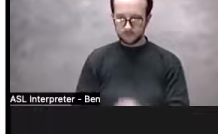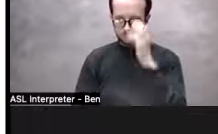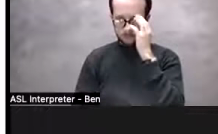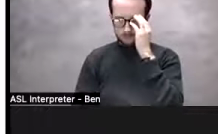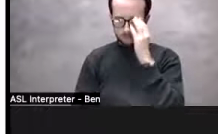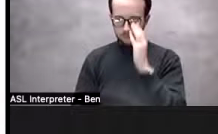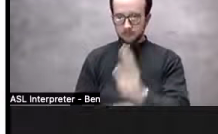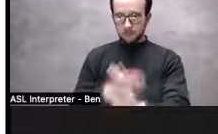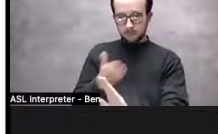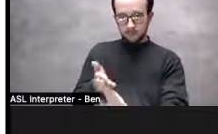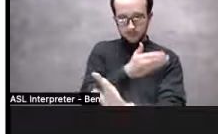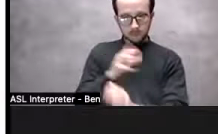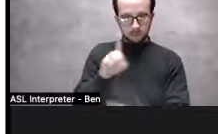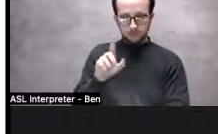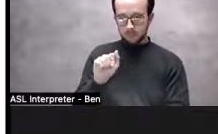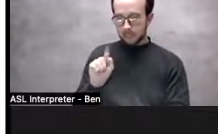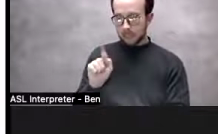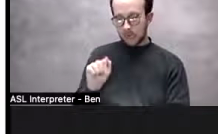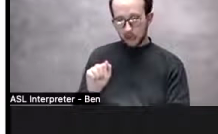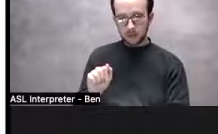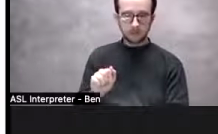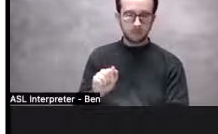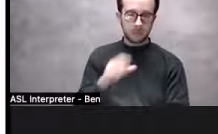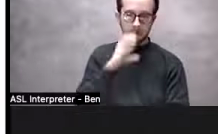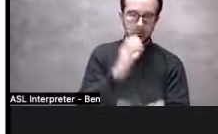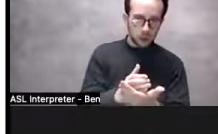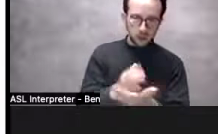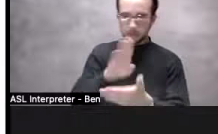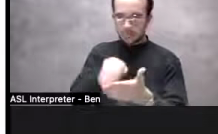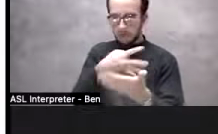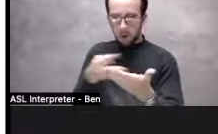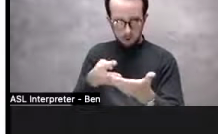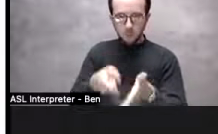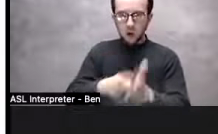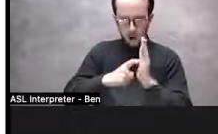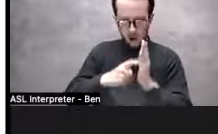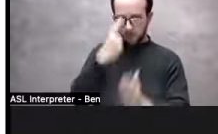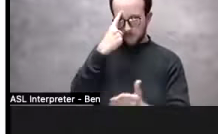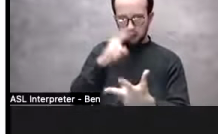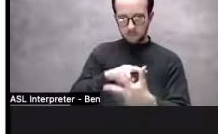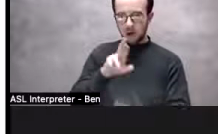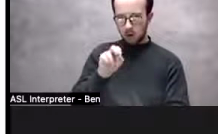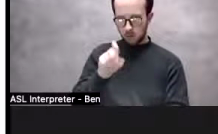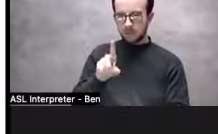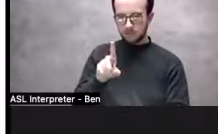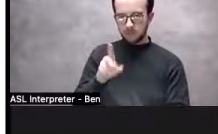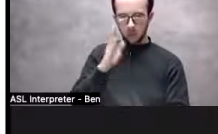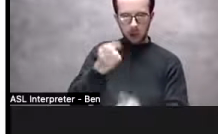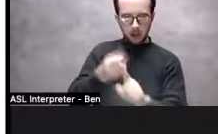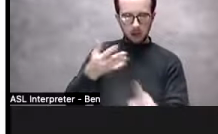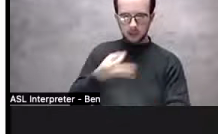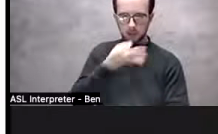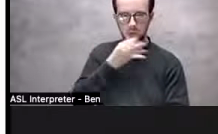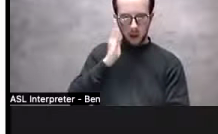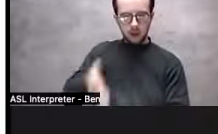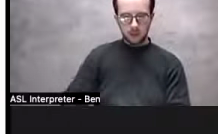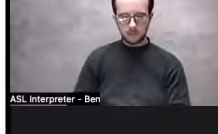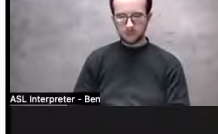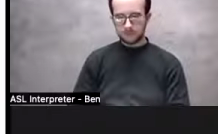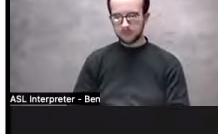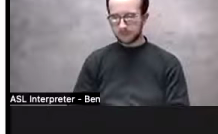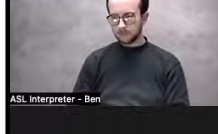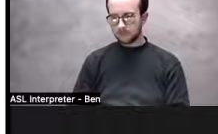Preliminary data, whether it's figures or tables, are required for the R01 grants, and we'll talk a little bit more about that in a little bit. And